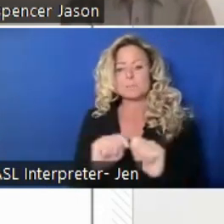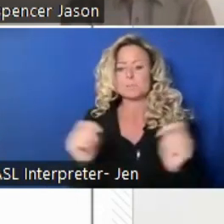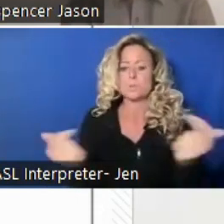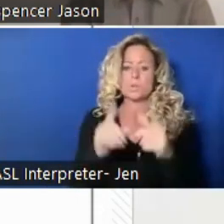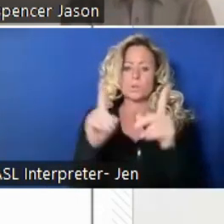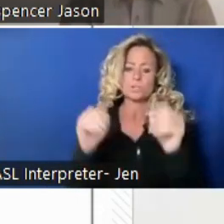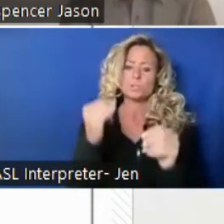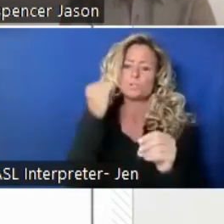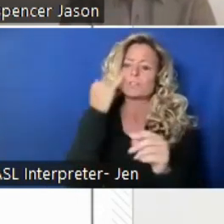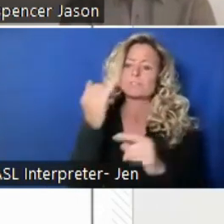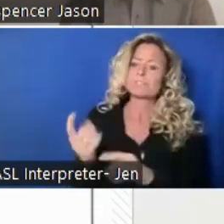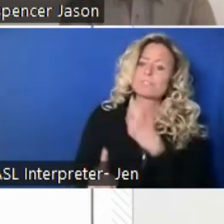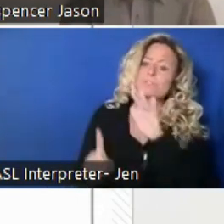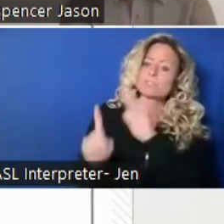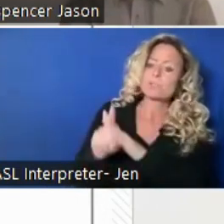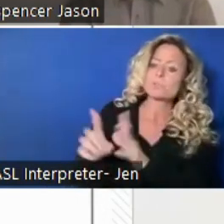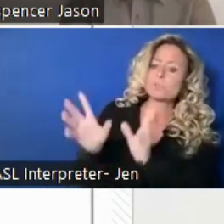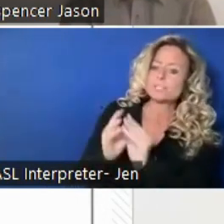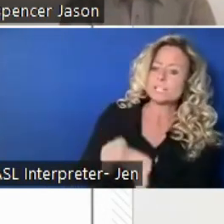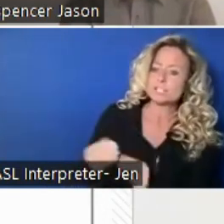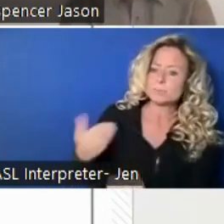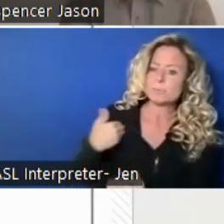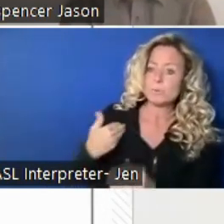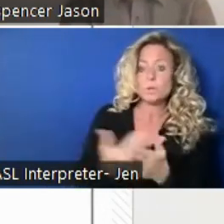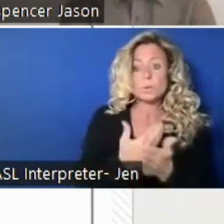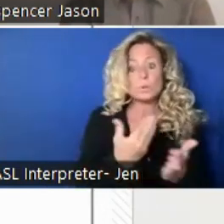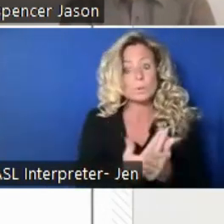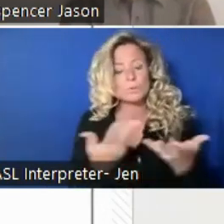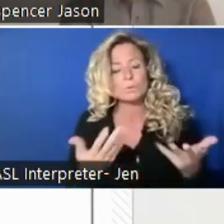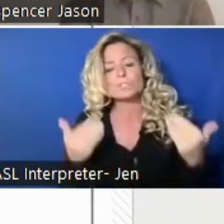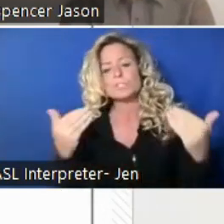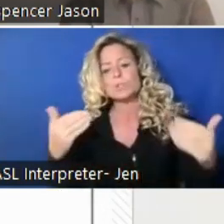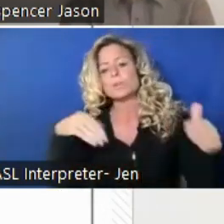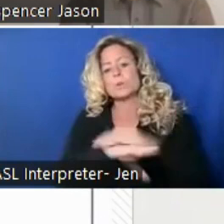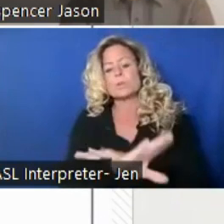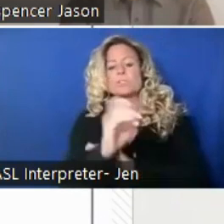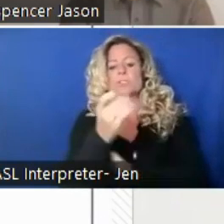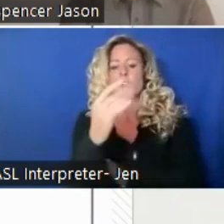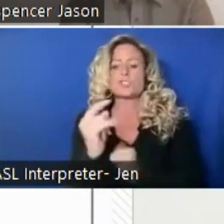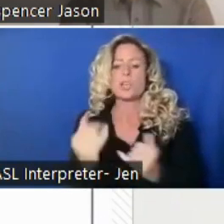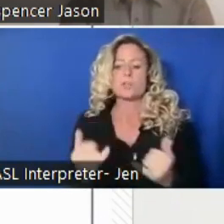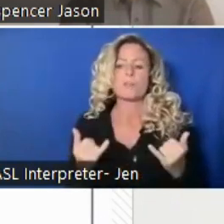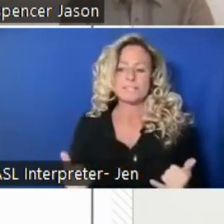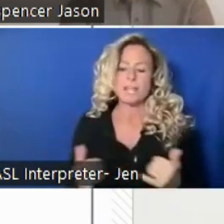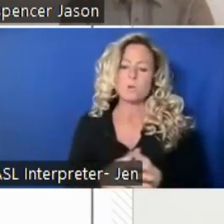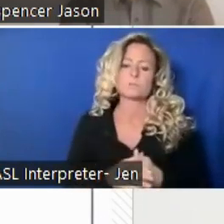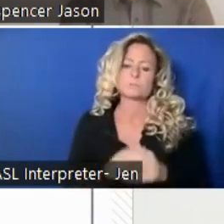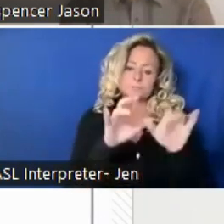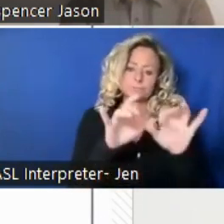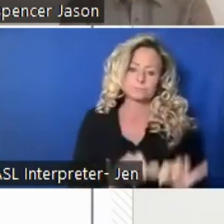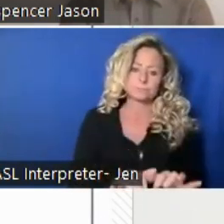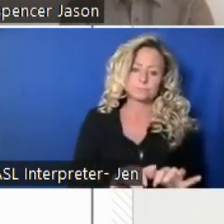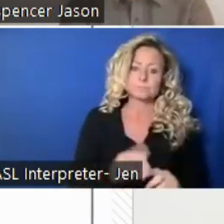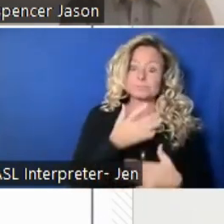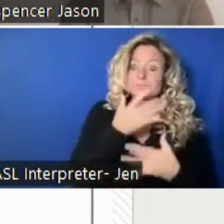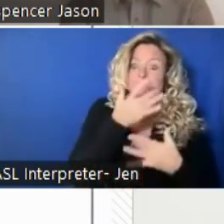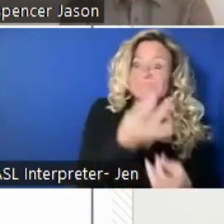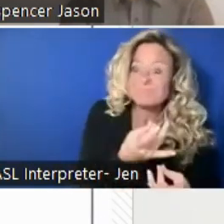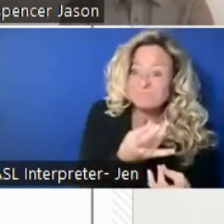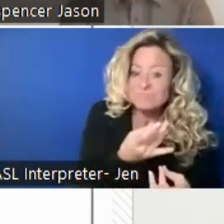been to our sessions before or you're new, just go to the chat right now and type the word